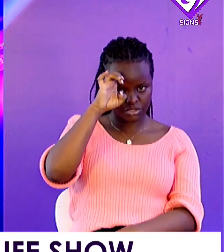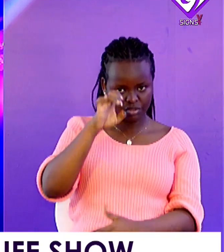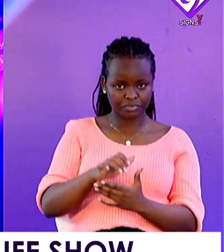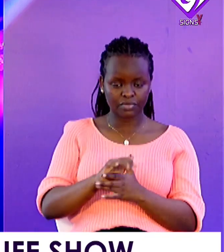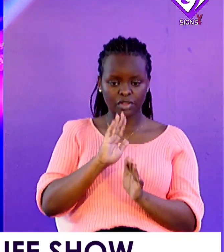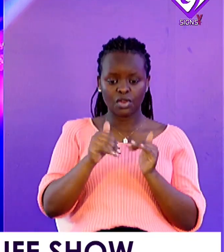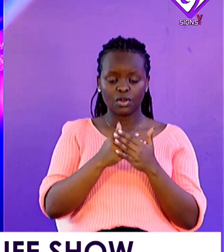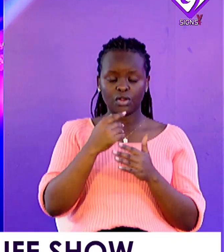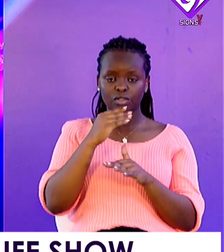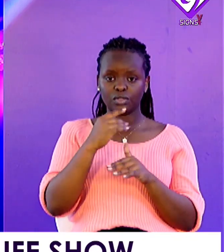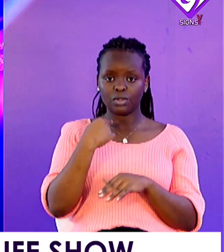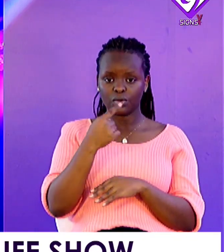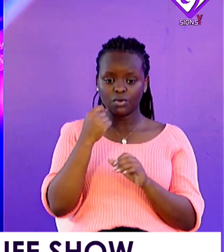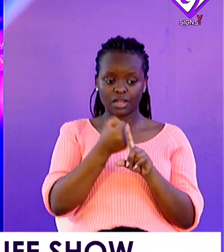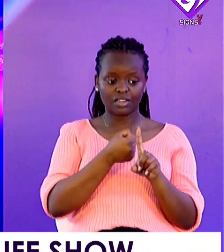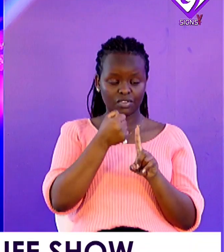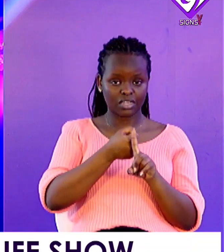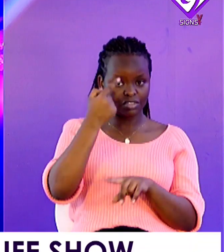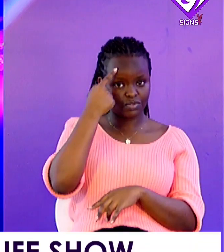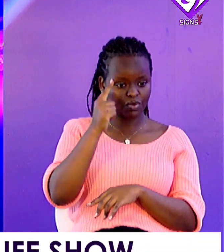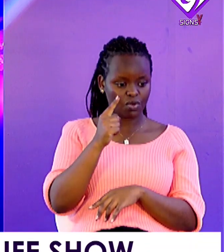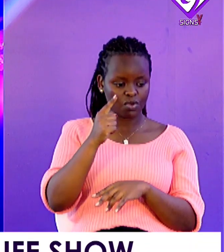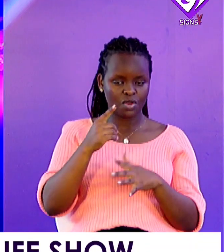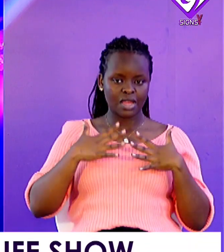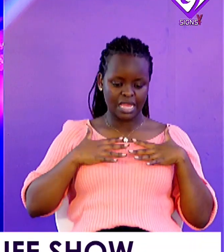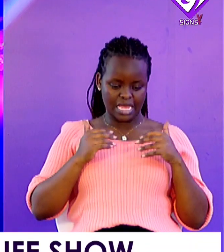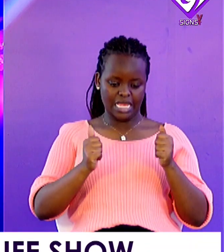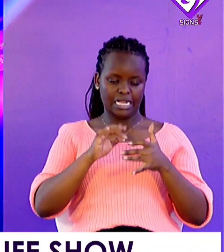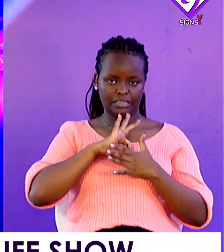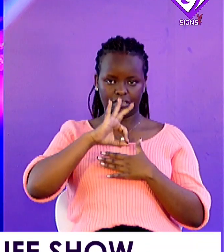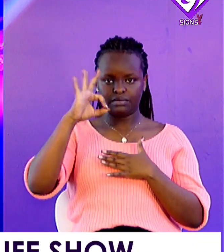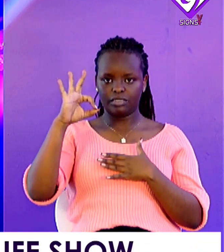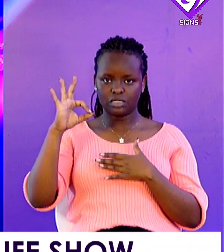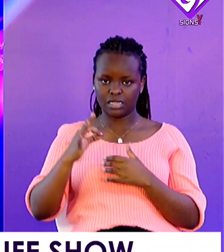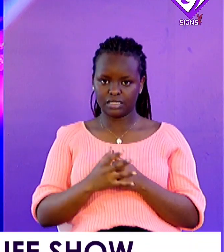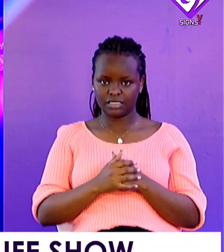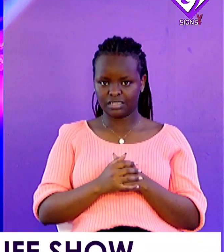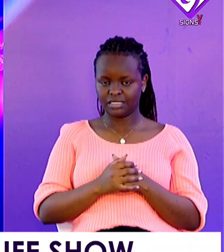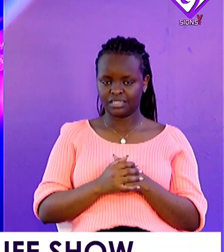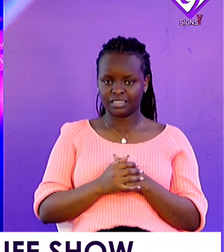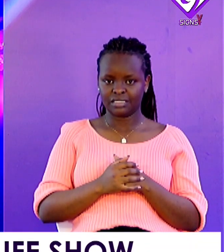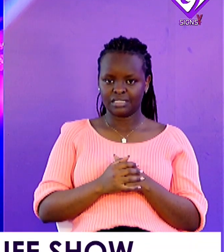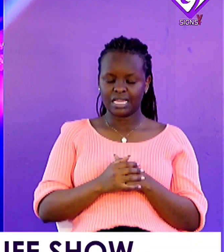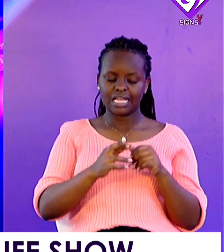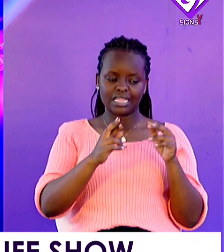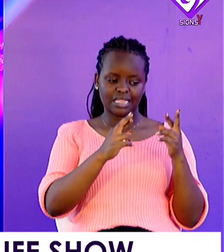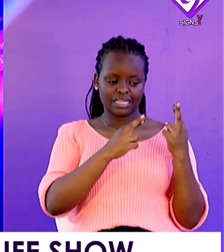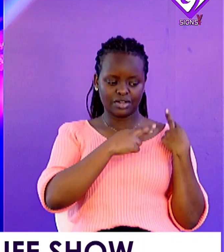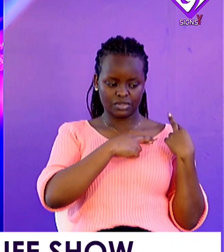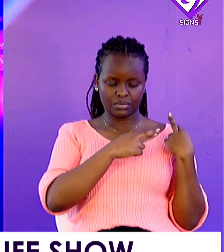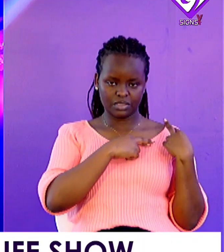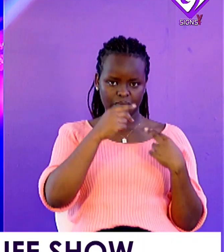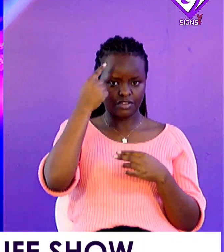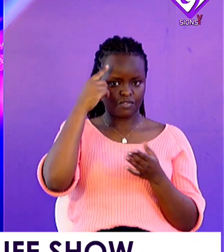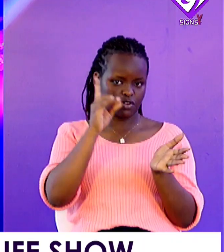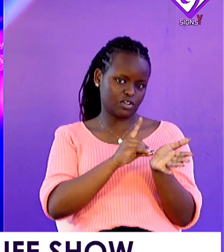who advocate for healing spiritually, I think the role of the doctors is key.